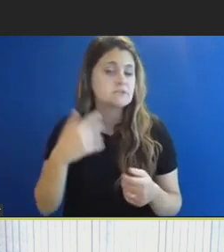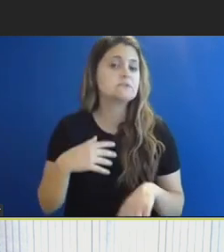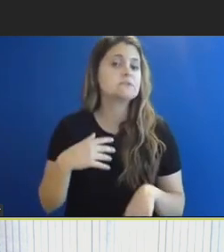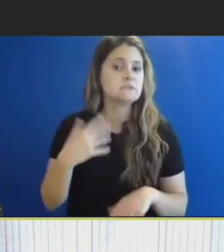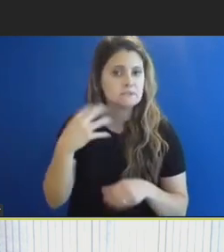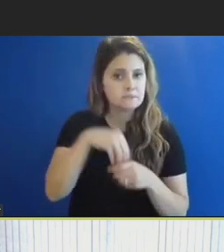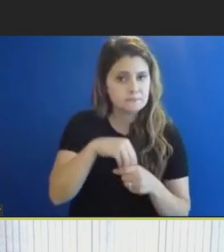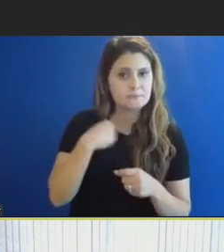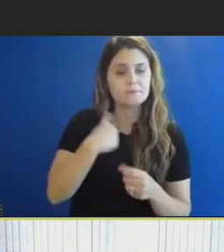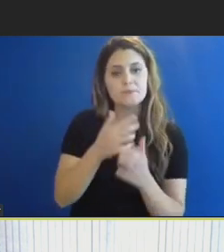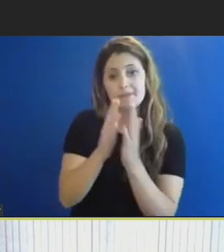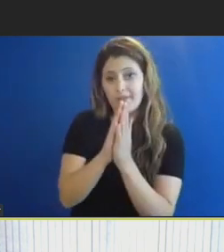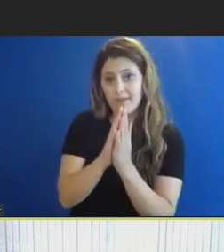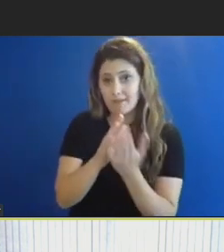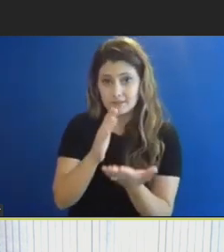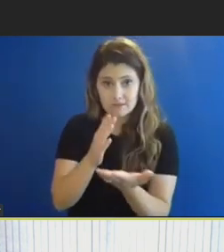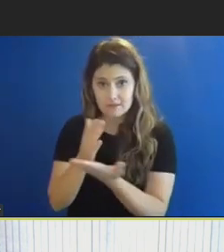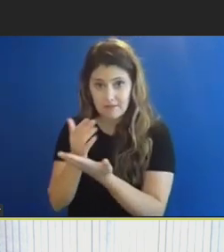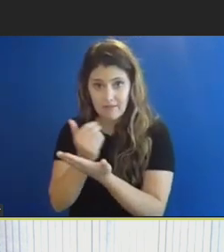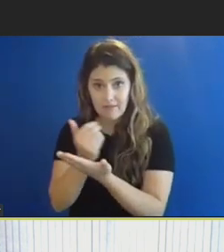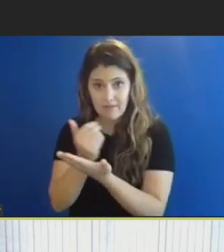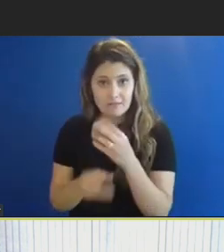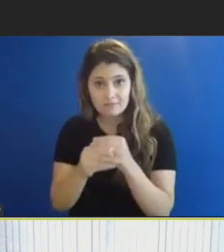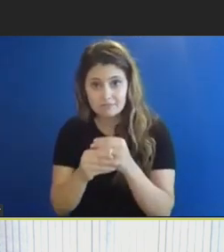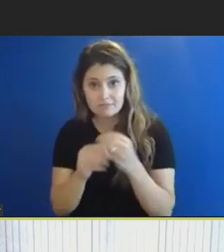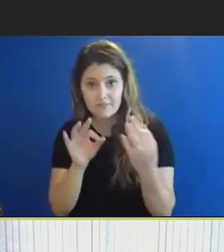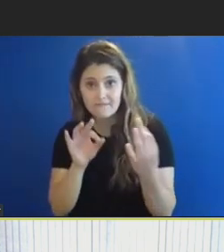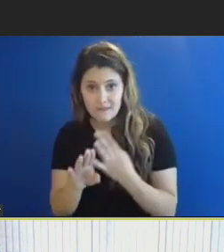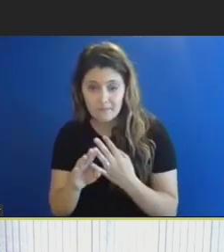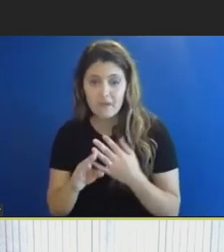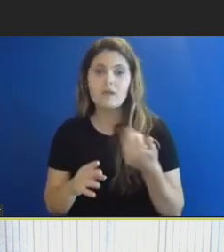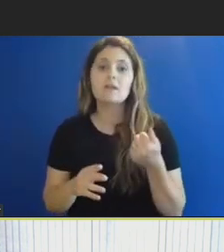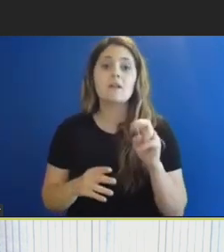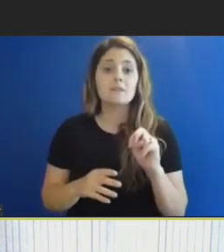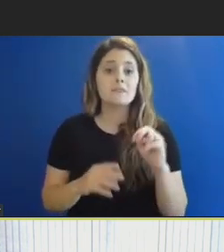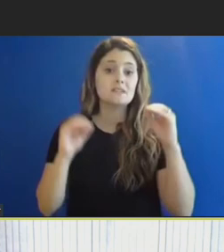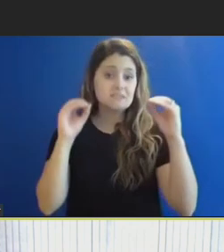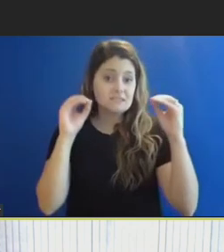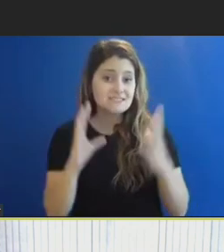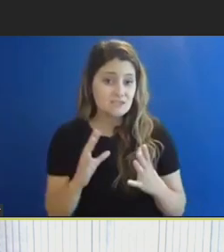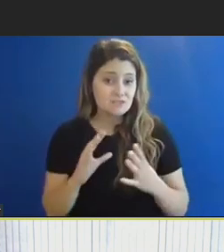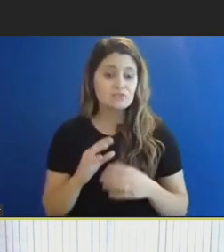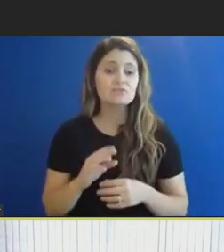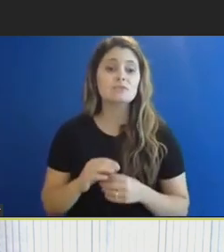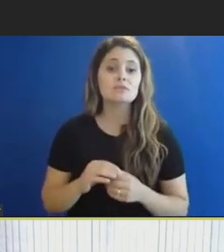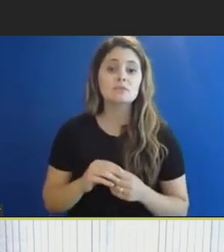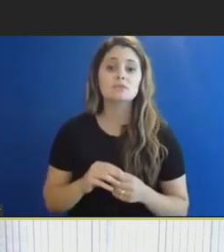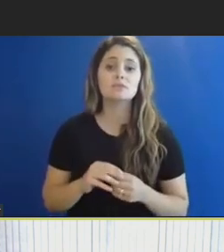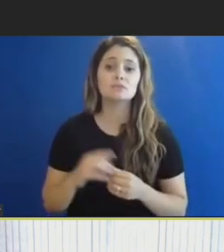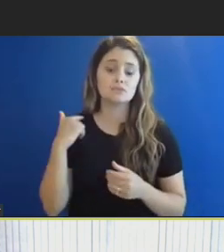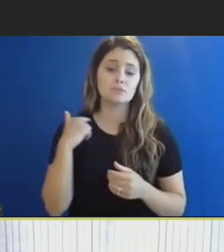we kind of asked if they would have anything to add. And then our teachers,